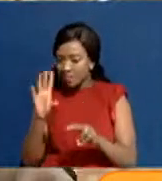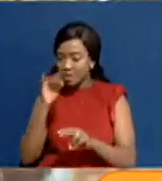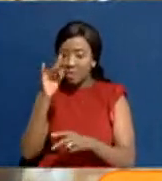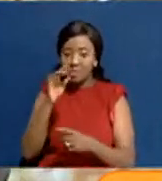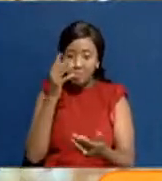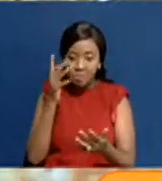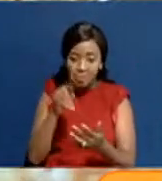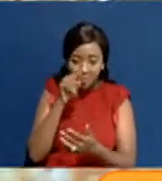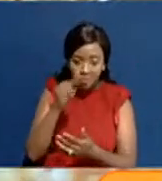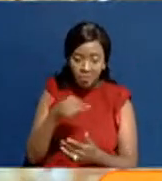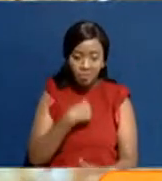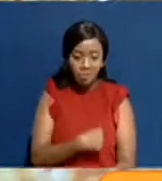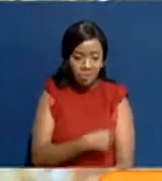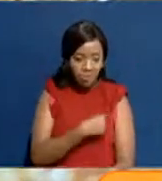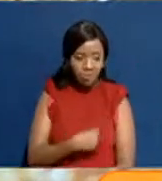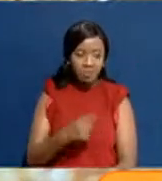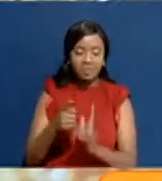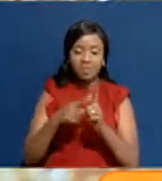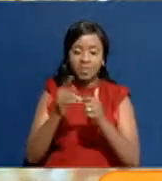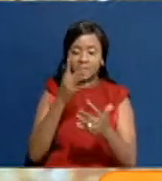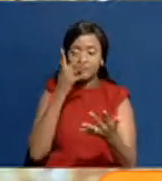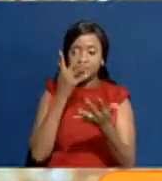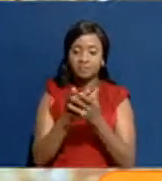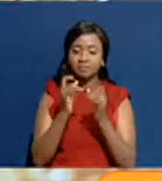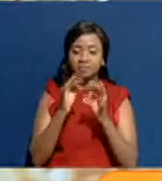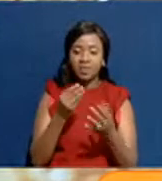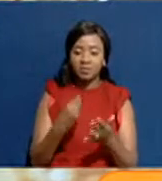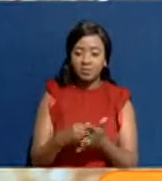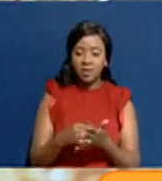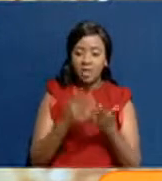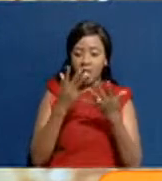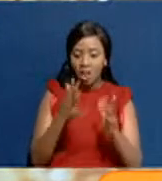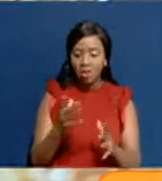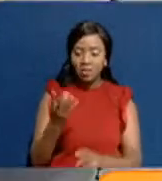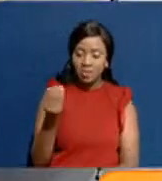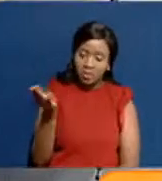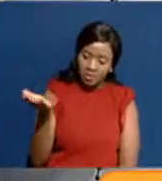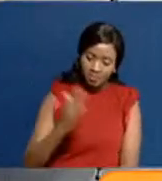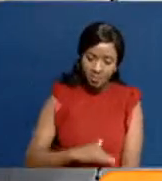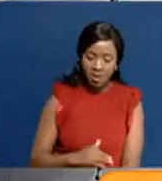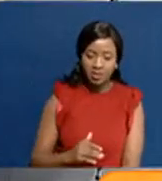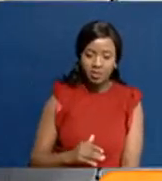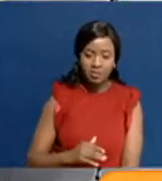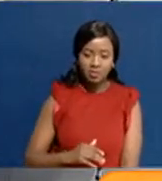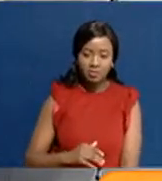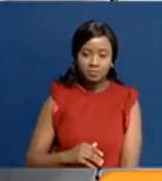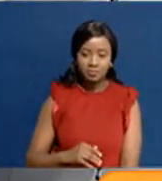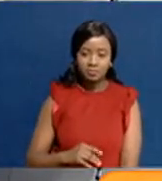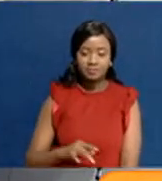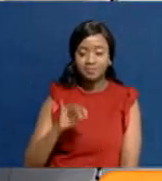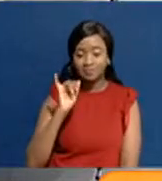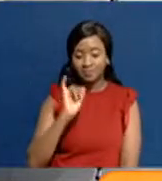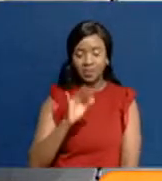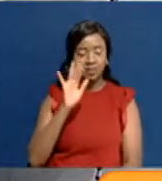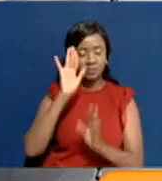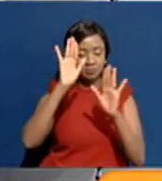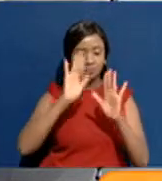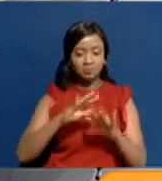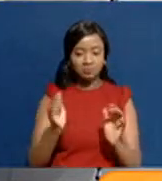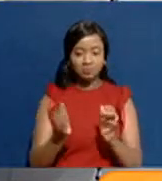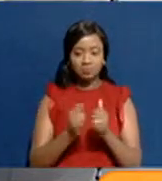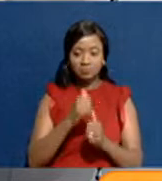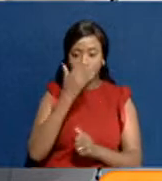jailed, any monies that were lost are returned. That needs to happen, because sometimes you get the